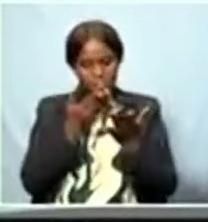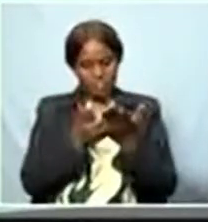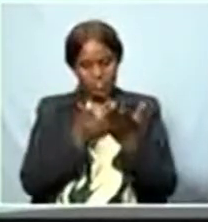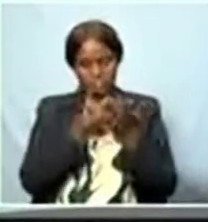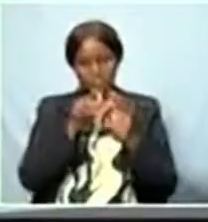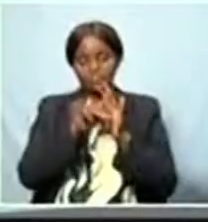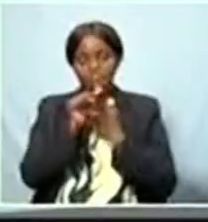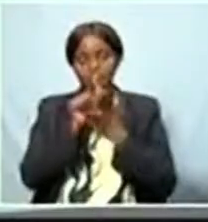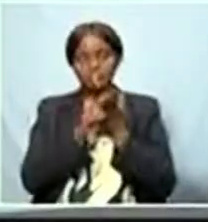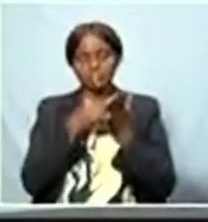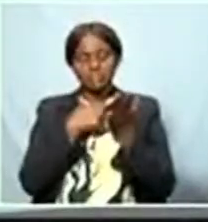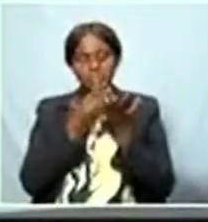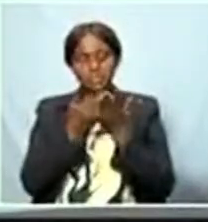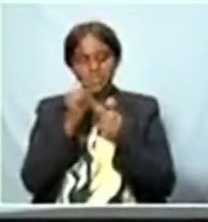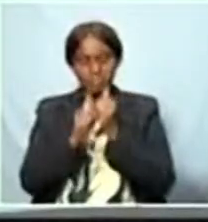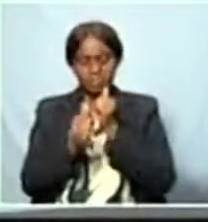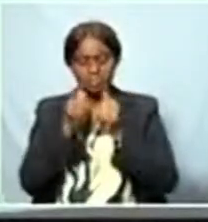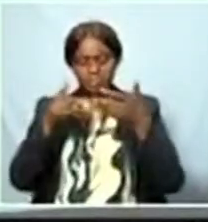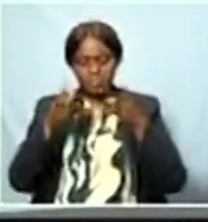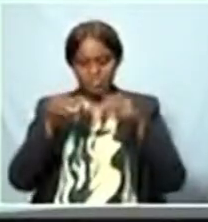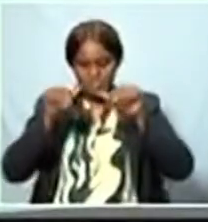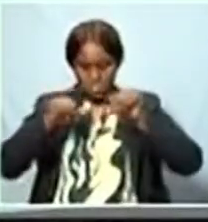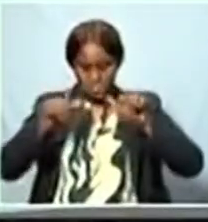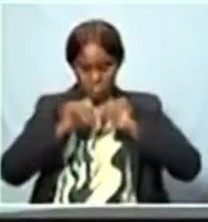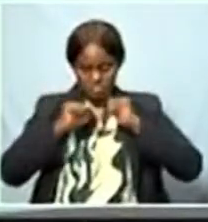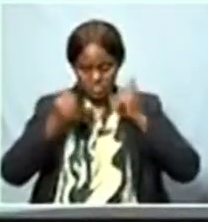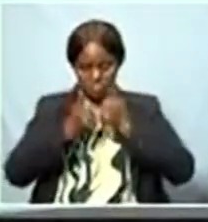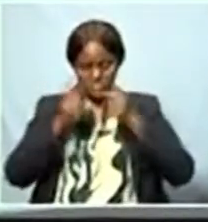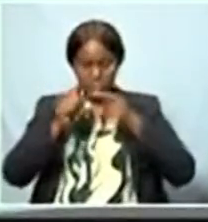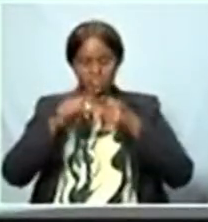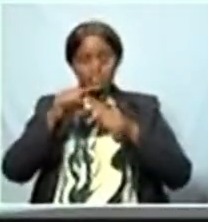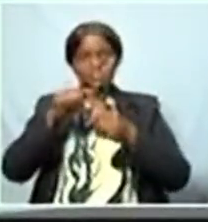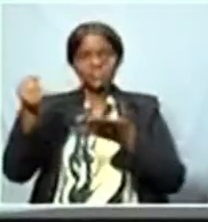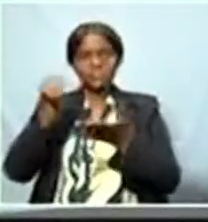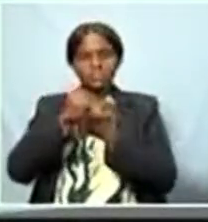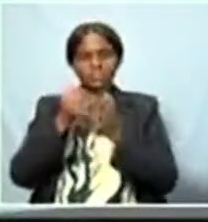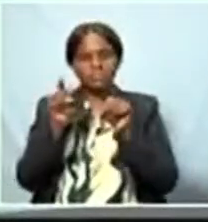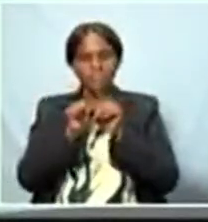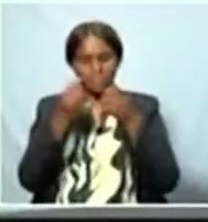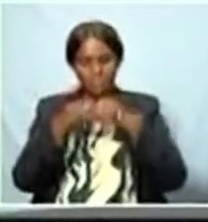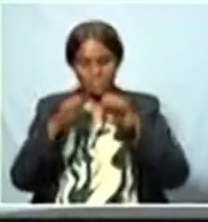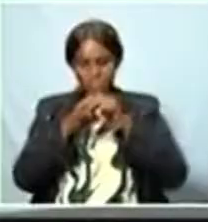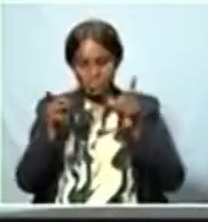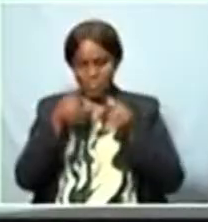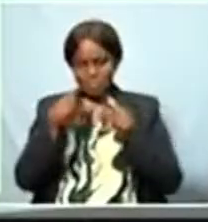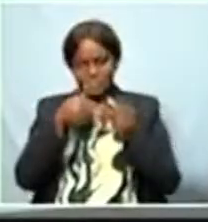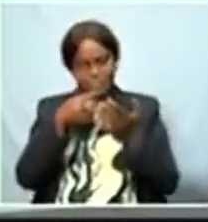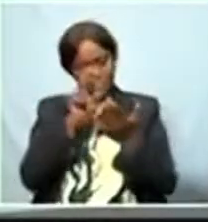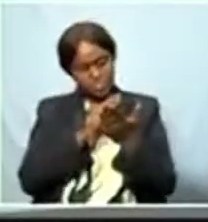law which allows the Auditor General to contract. And even when you read